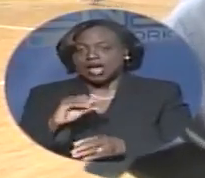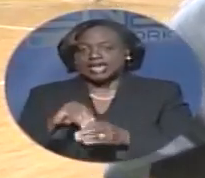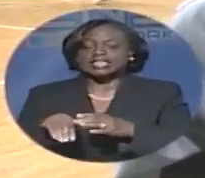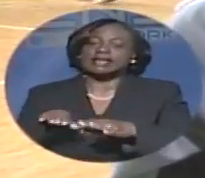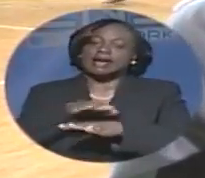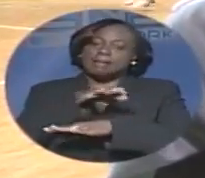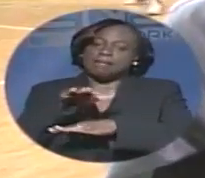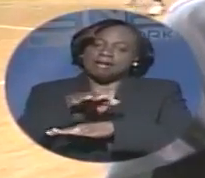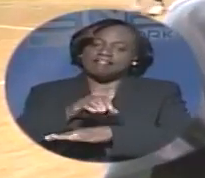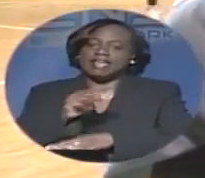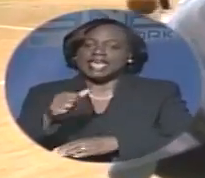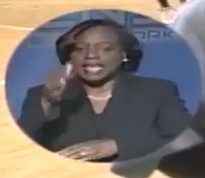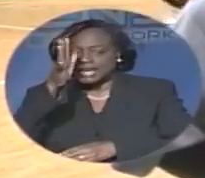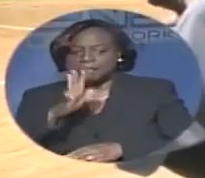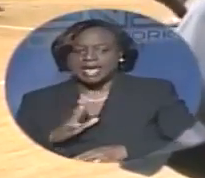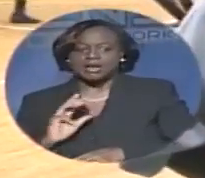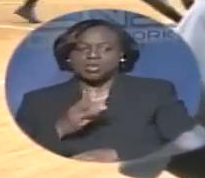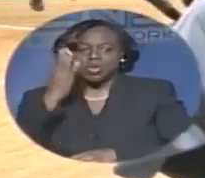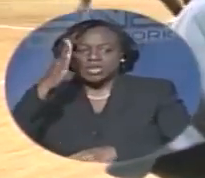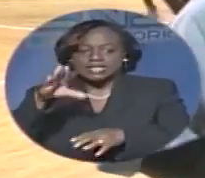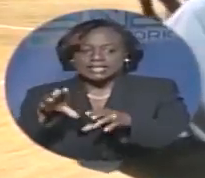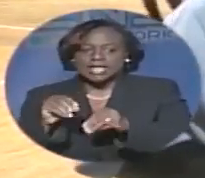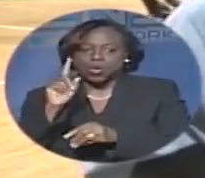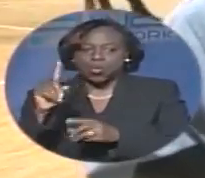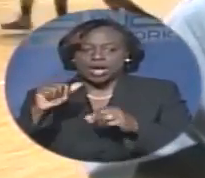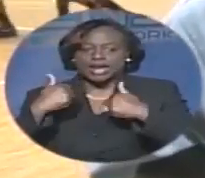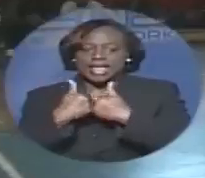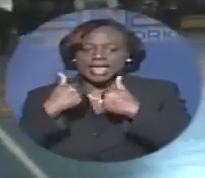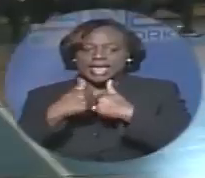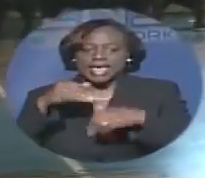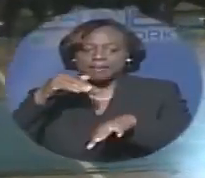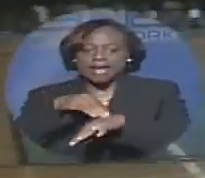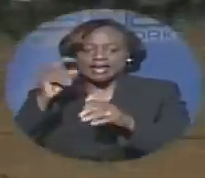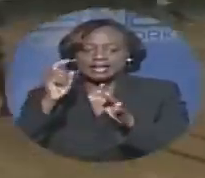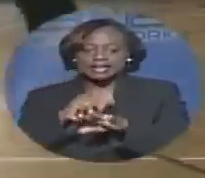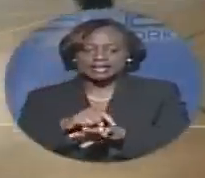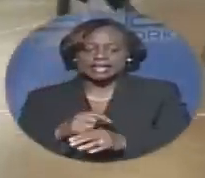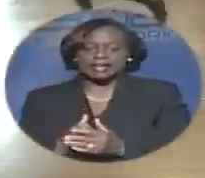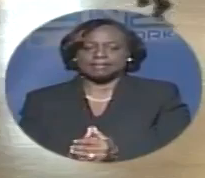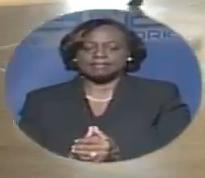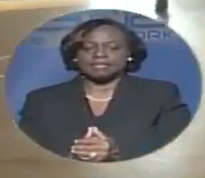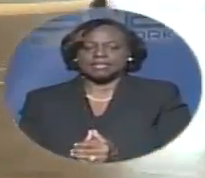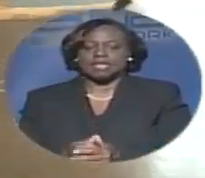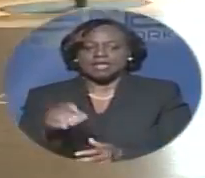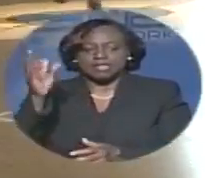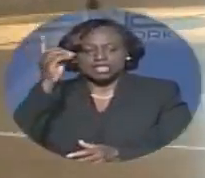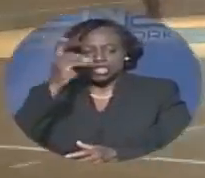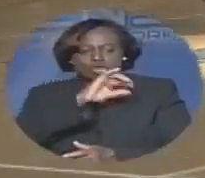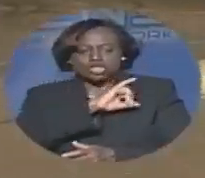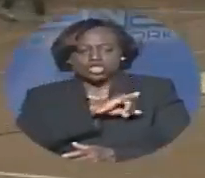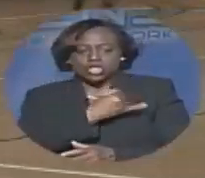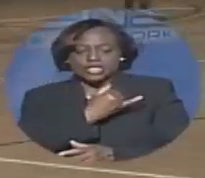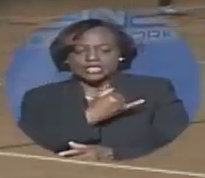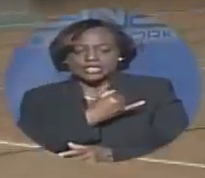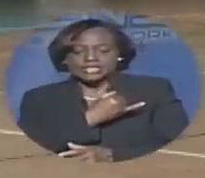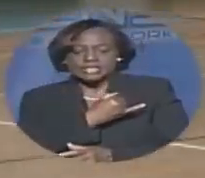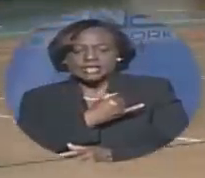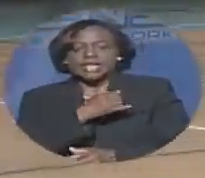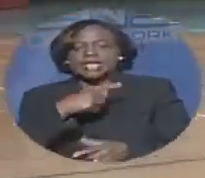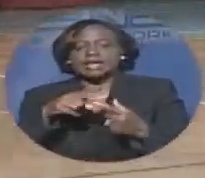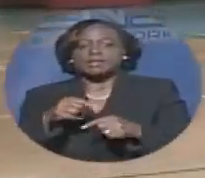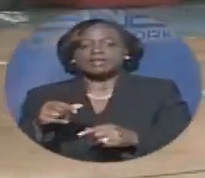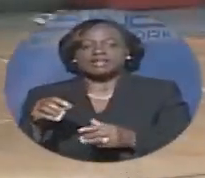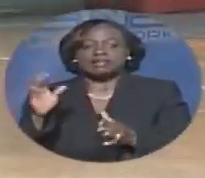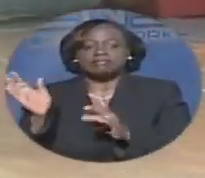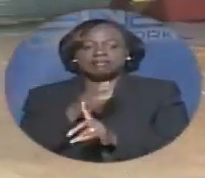to take it one game at a time, and hopefully by the grace of God, we can matriculate through this tournament. The Doris Johnson Mystic Marlins also came away with a win as they clipped the Prince